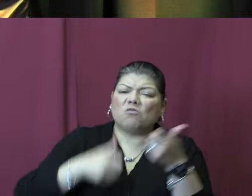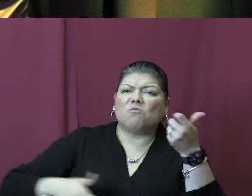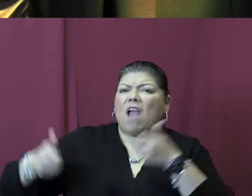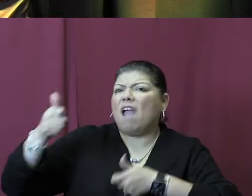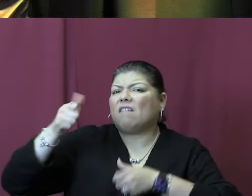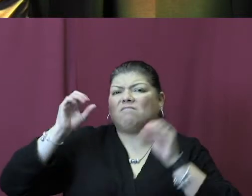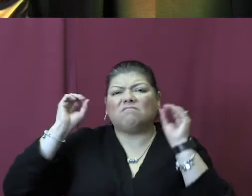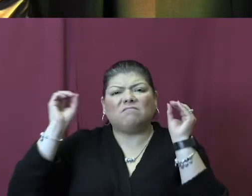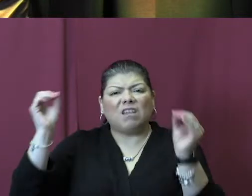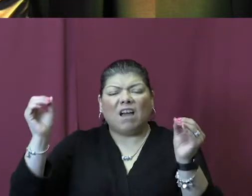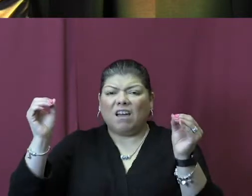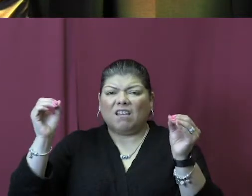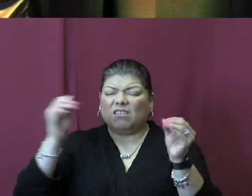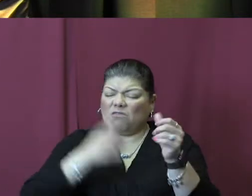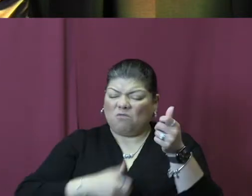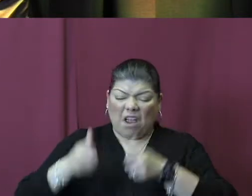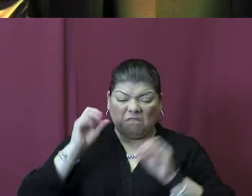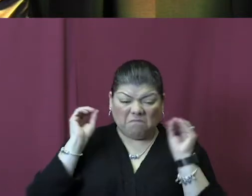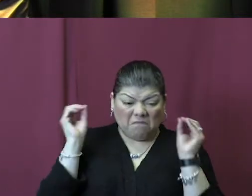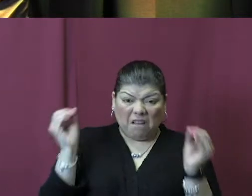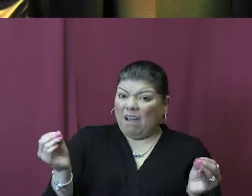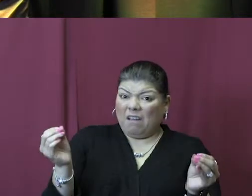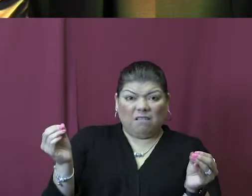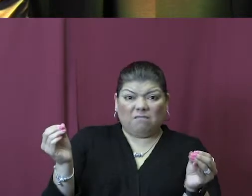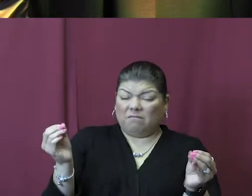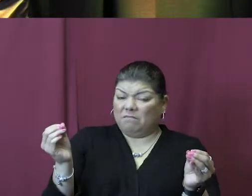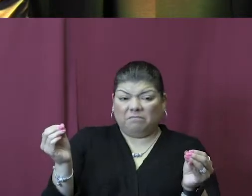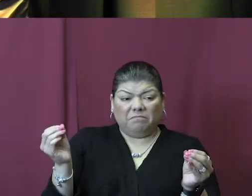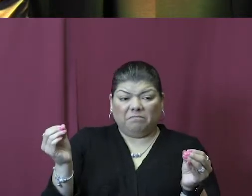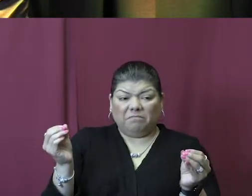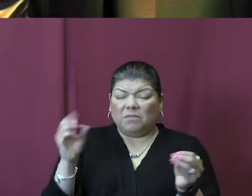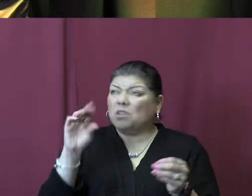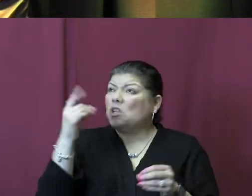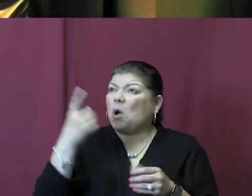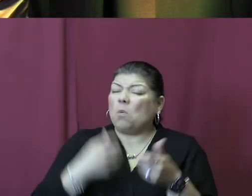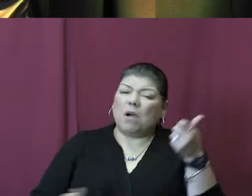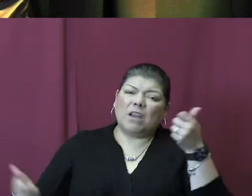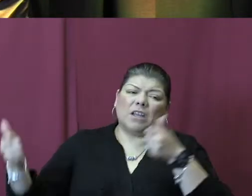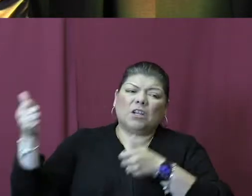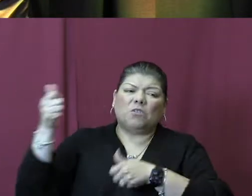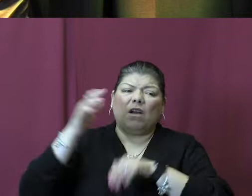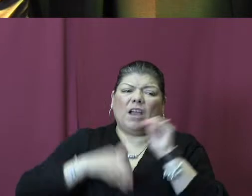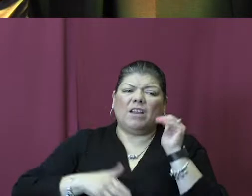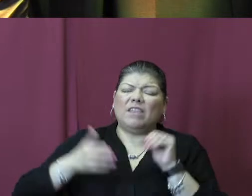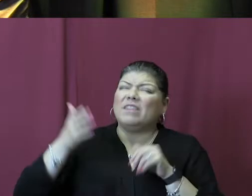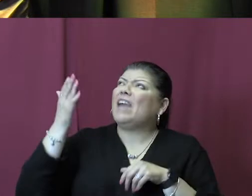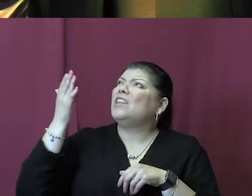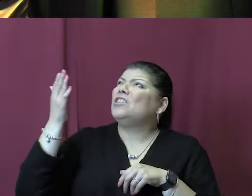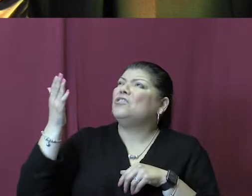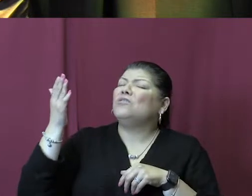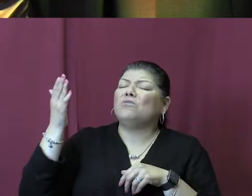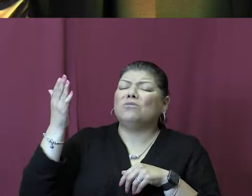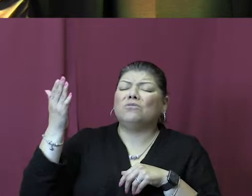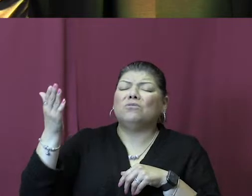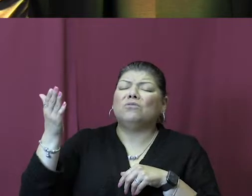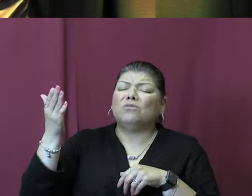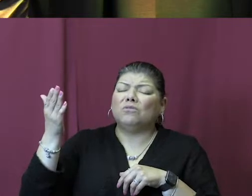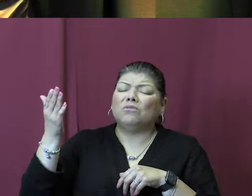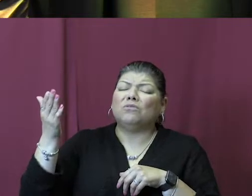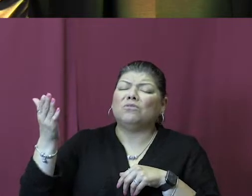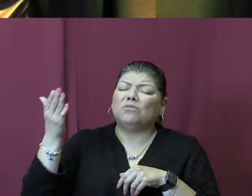greater. Nobody greater. Nobody greater. Nobody greater. Nobody greater than you.